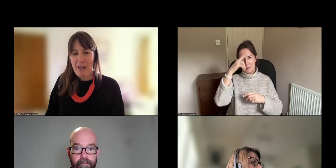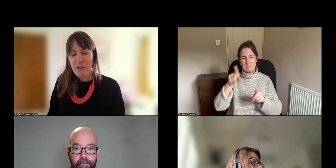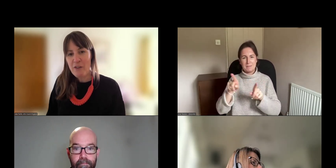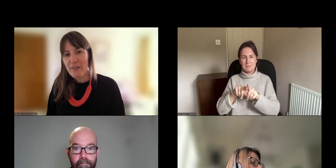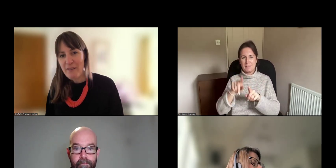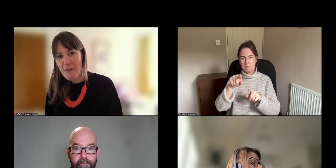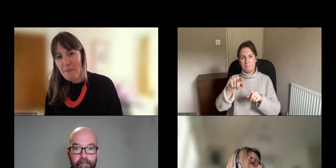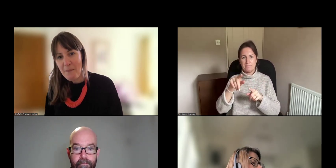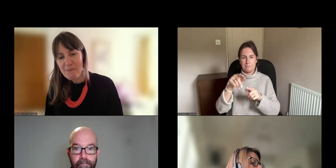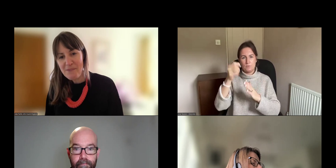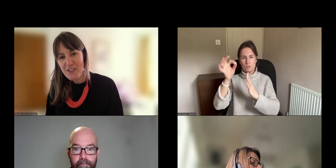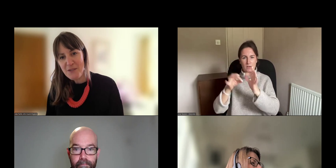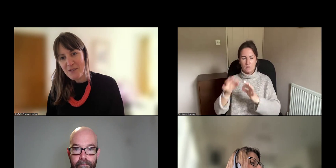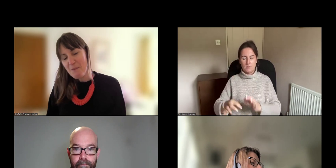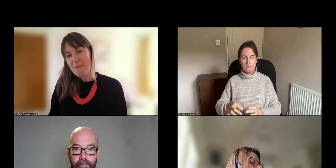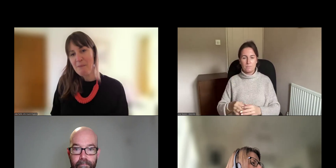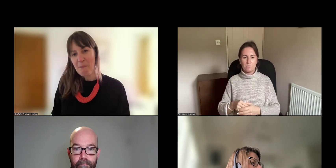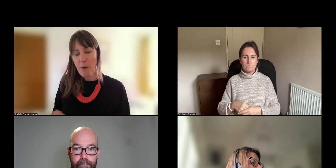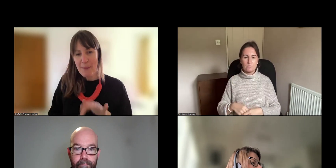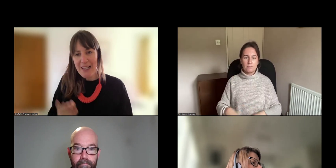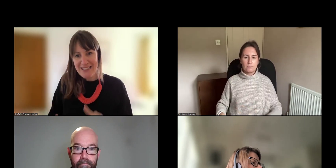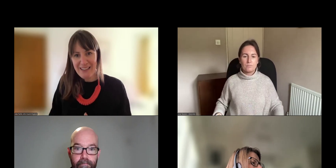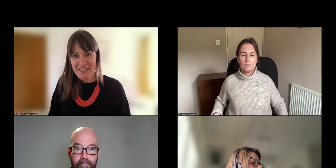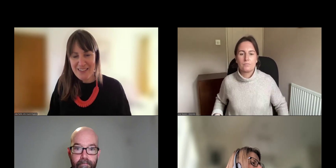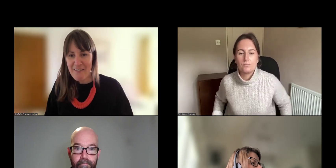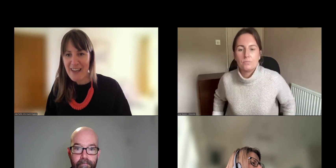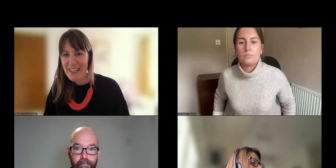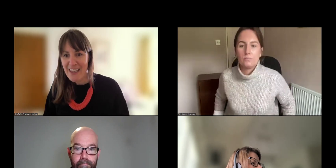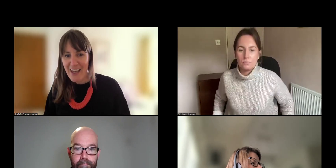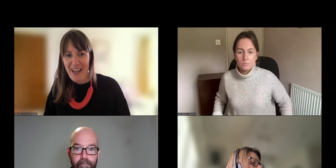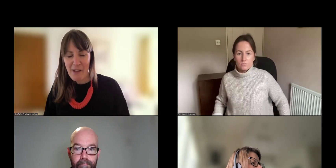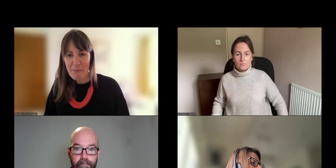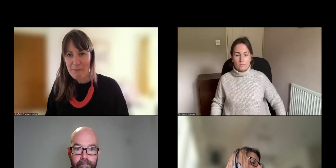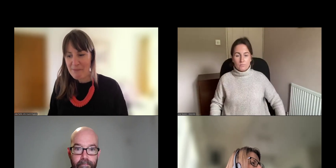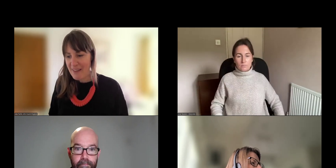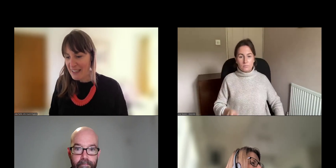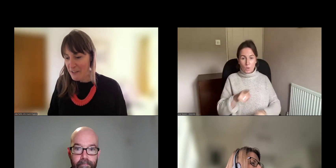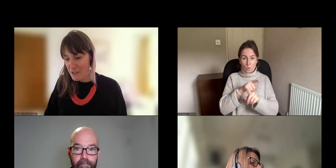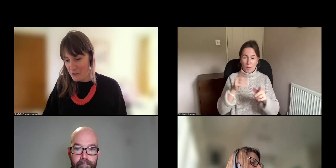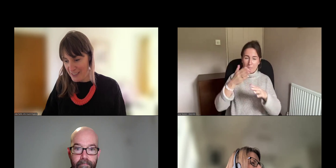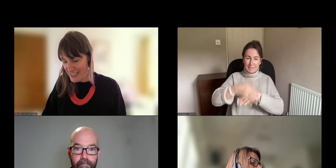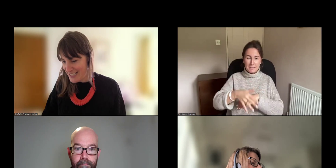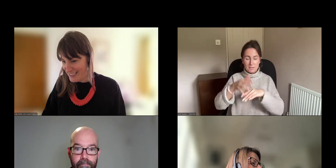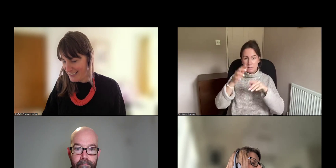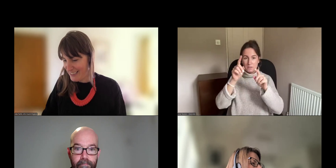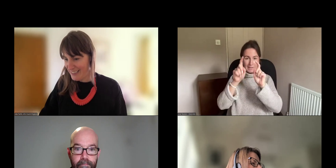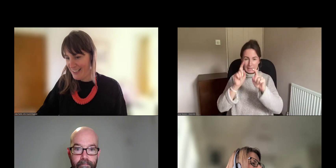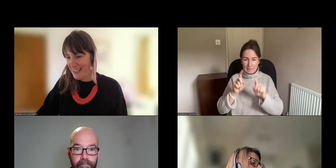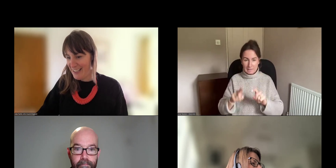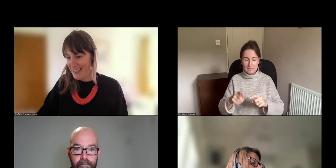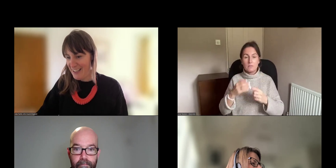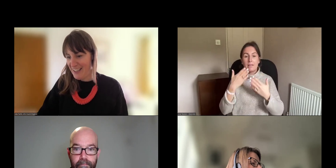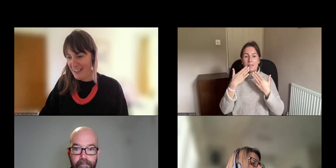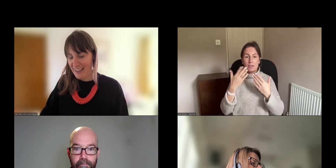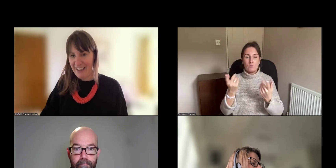and while you're just populating the survey, thank you for joining us.